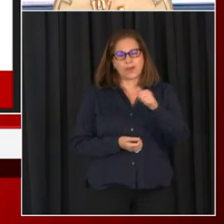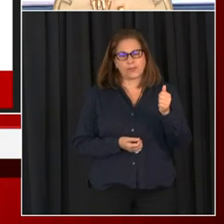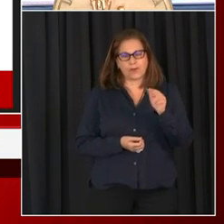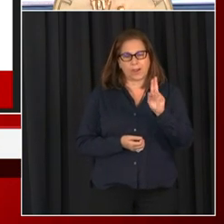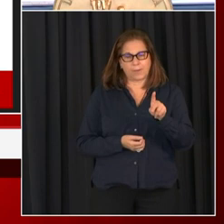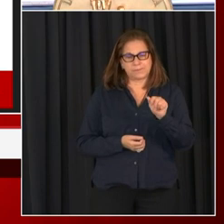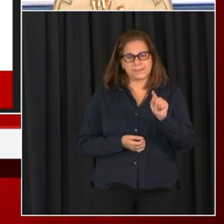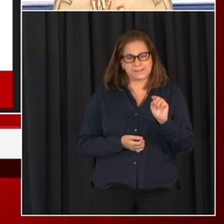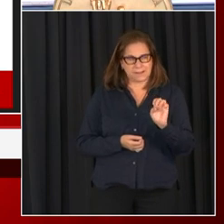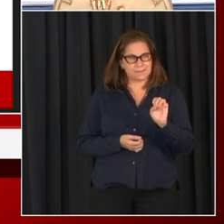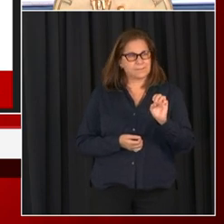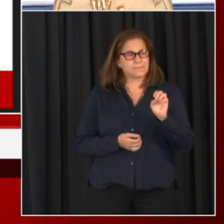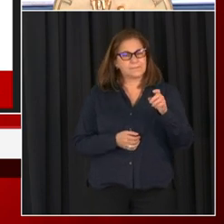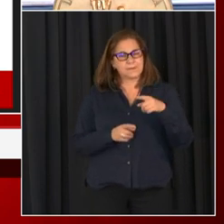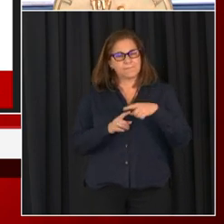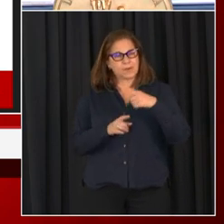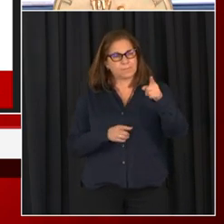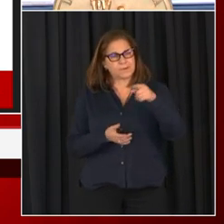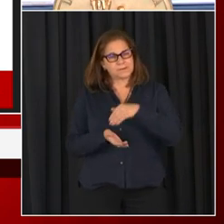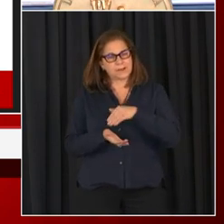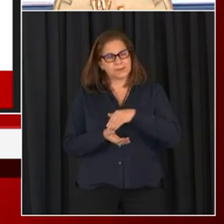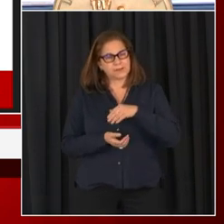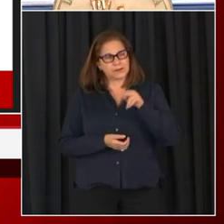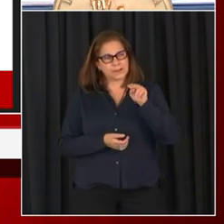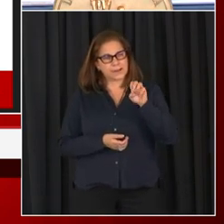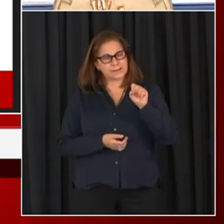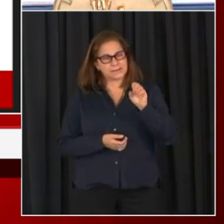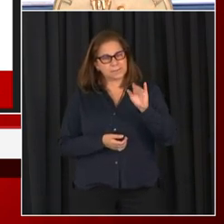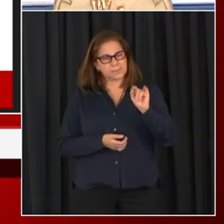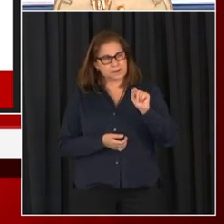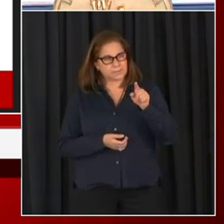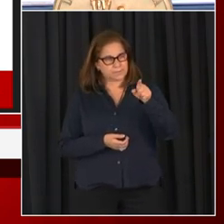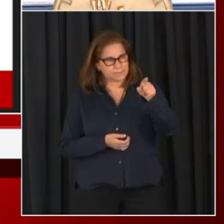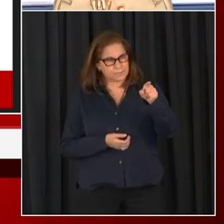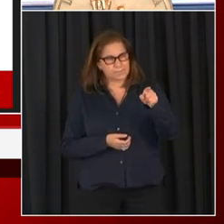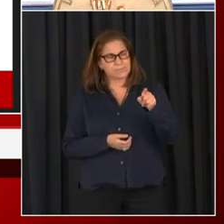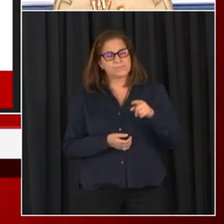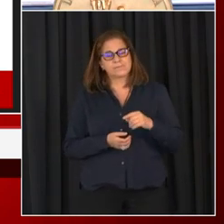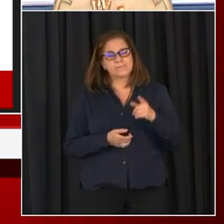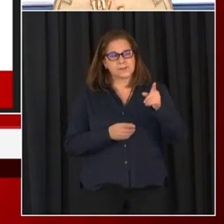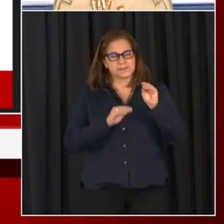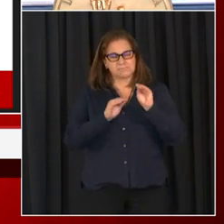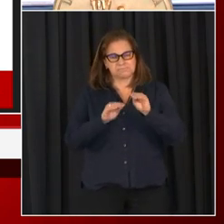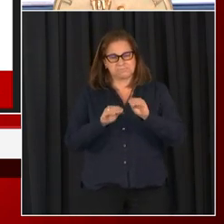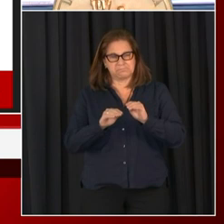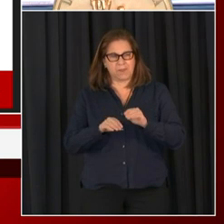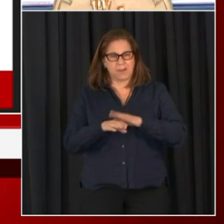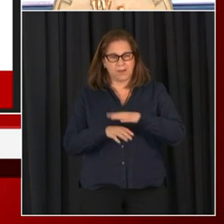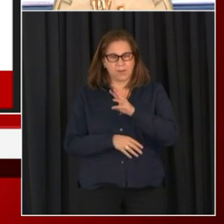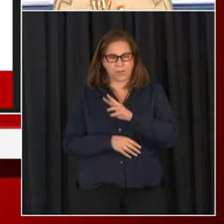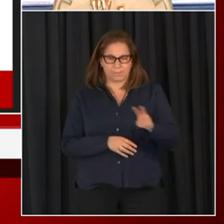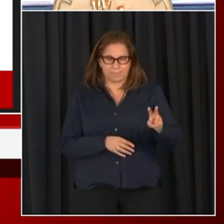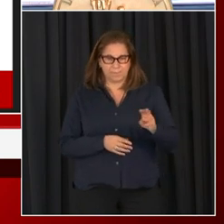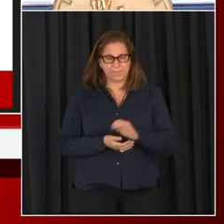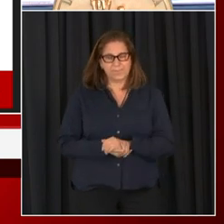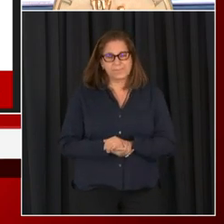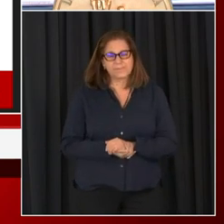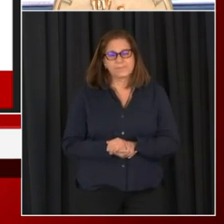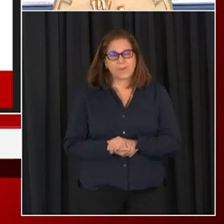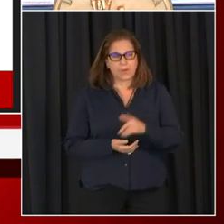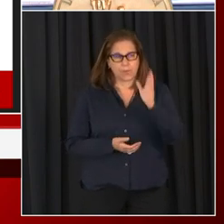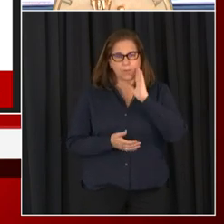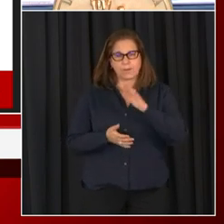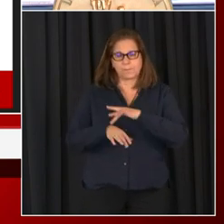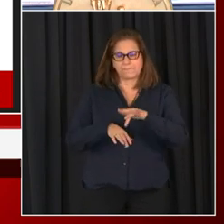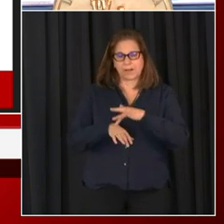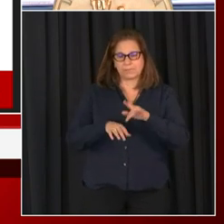available to answer any questions that you have about these numbers. This morning, we announced 64 new cases